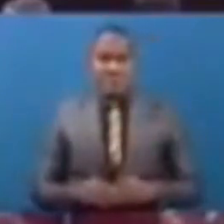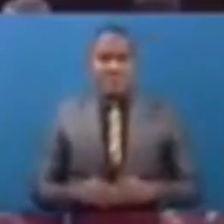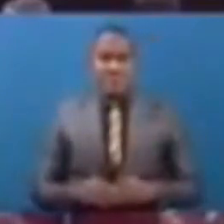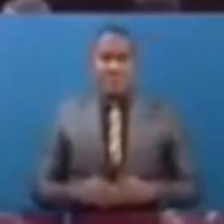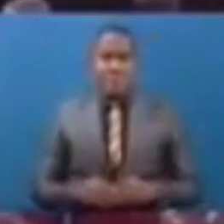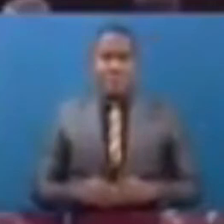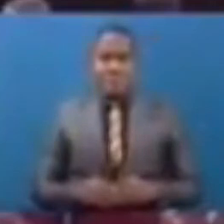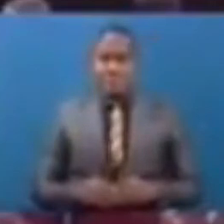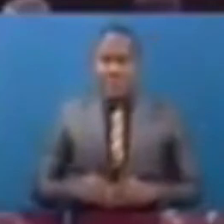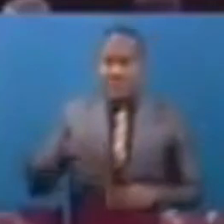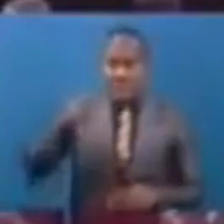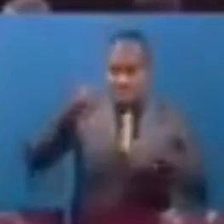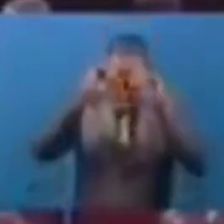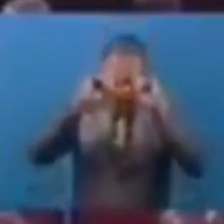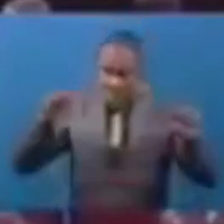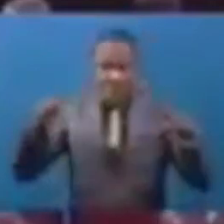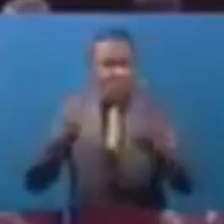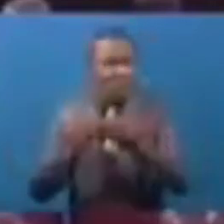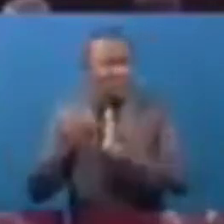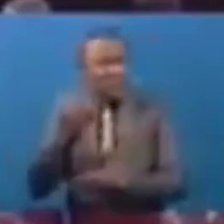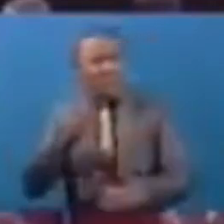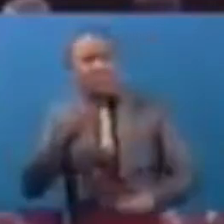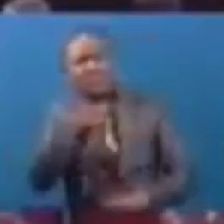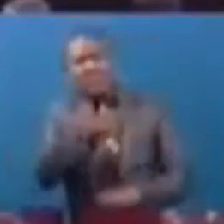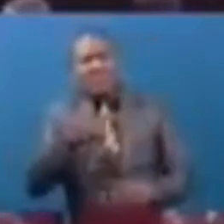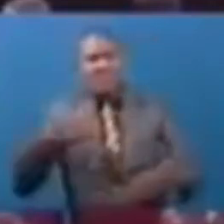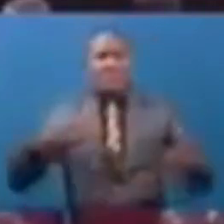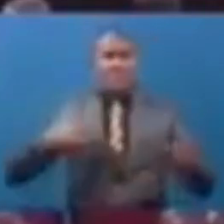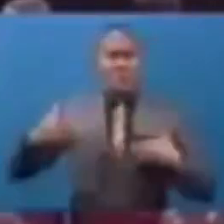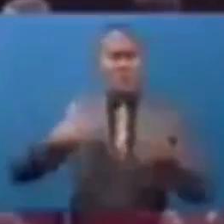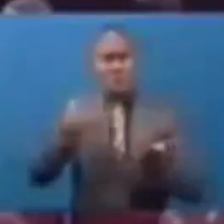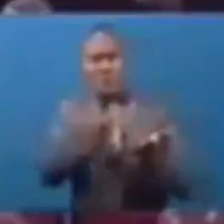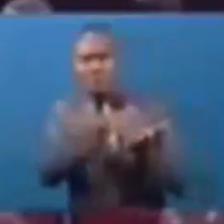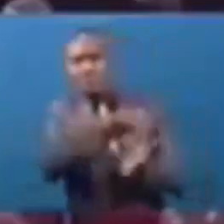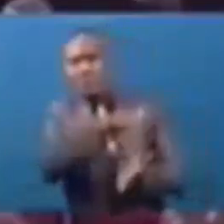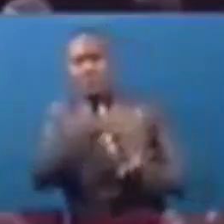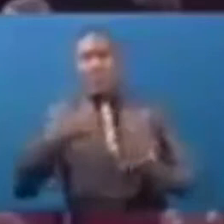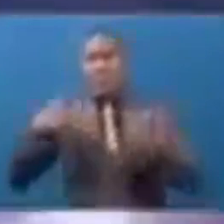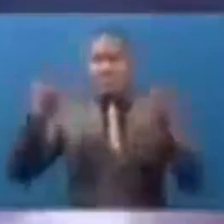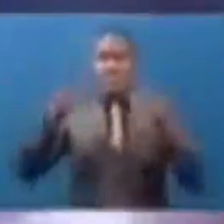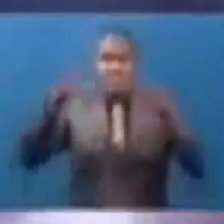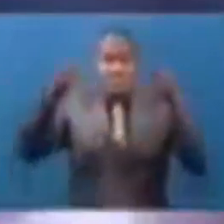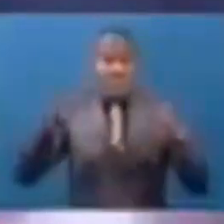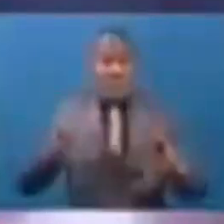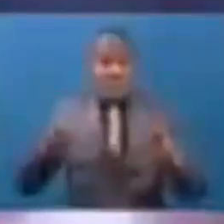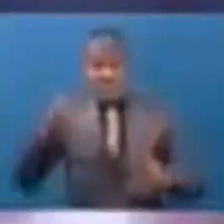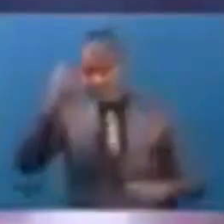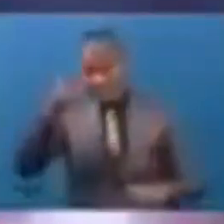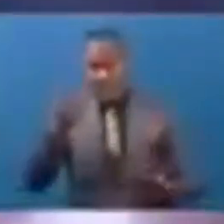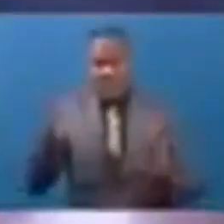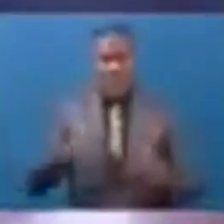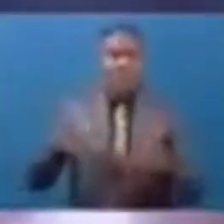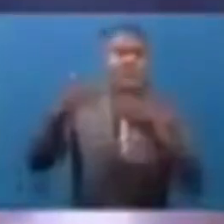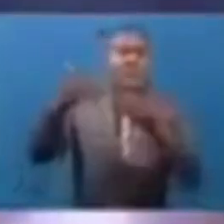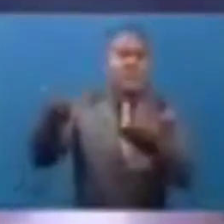the overall effect is that the first respondent was validly elected and the petition is therefore